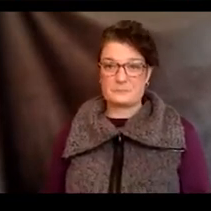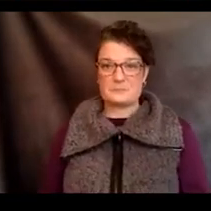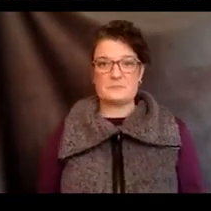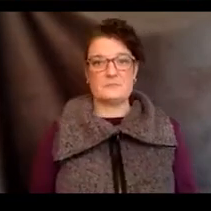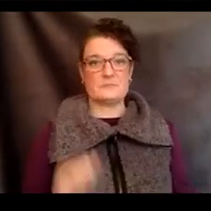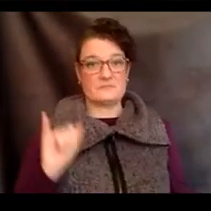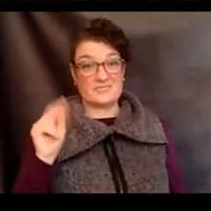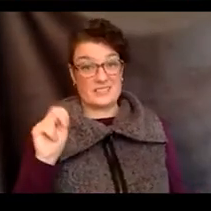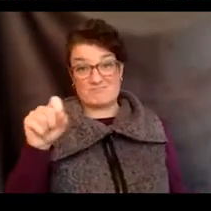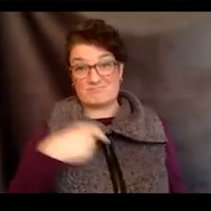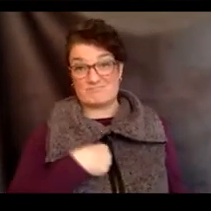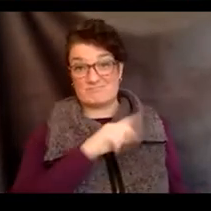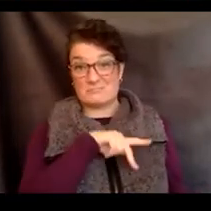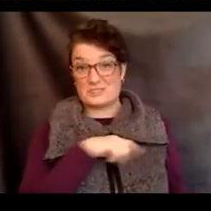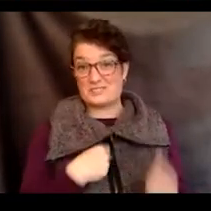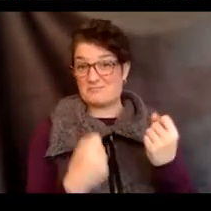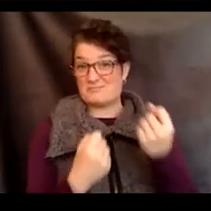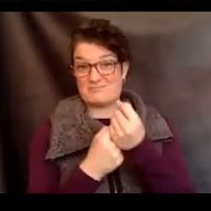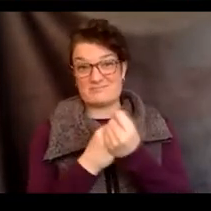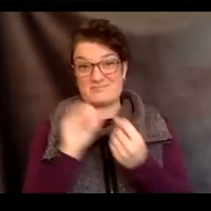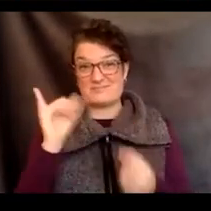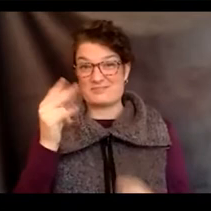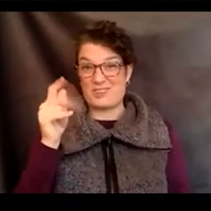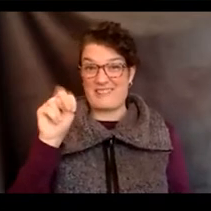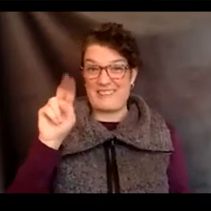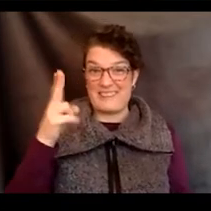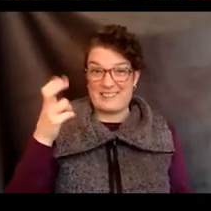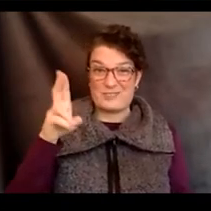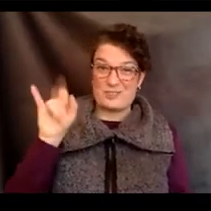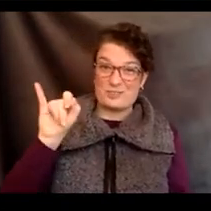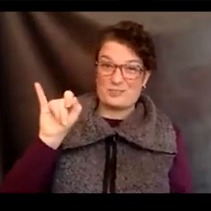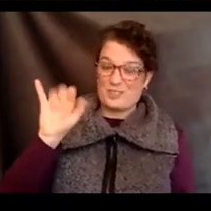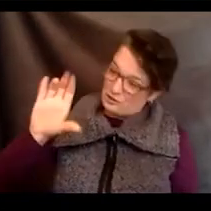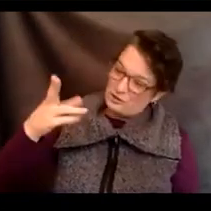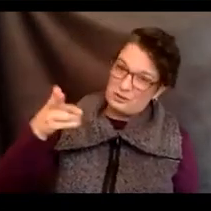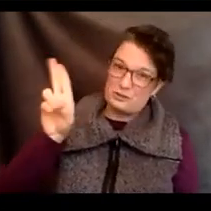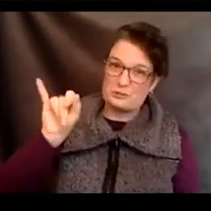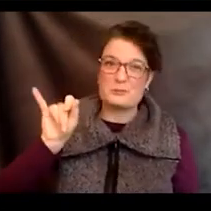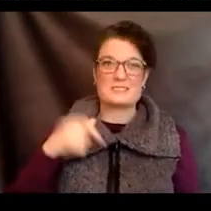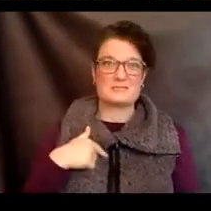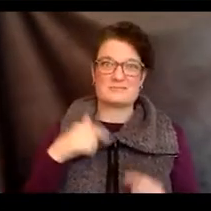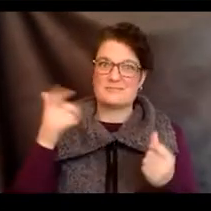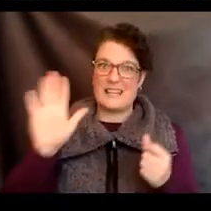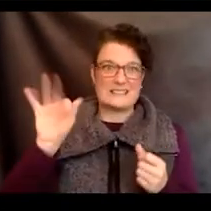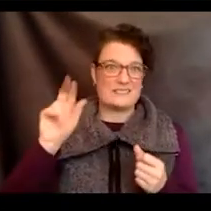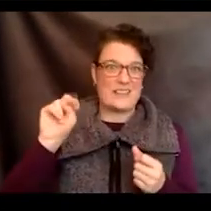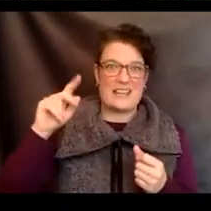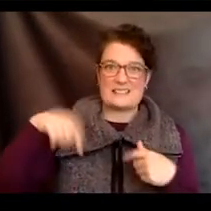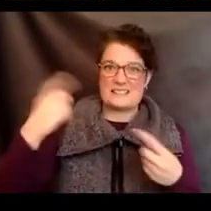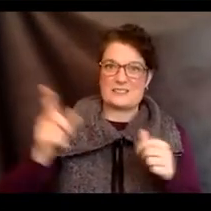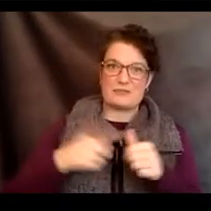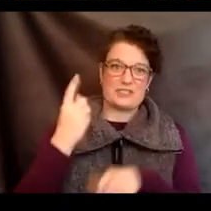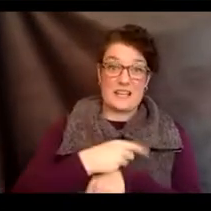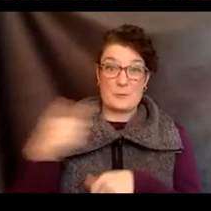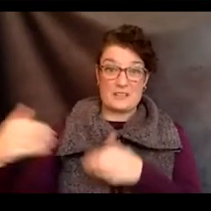Yeah, me personally, I'm a huge Jonathan Chu fan. I've been a Jonathan Chu fan since day one. Back when he came into my registry